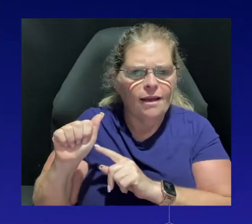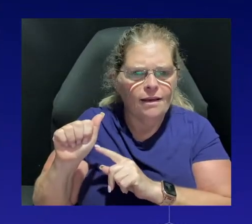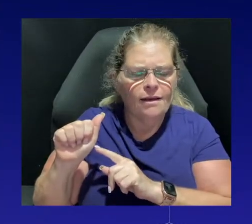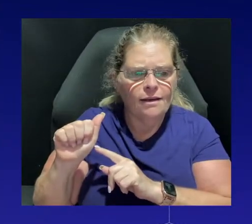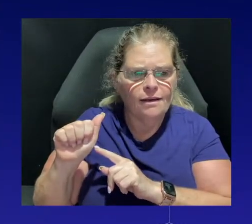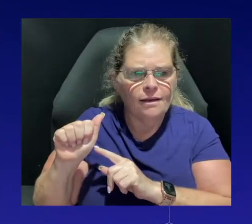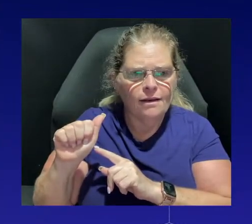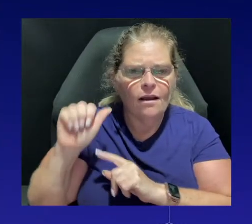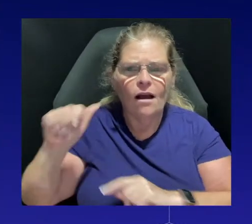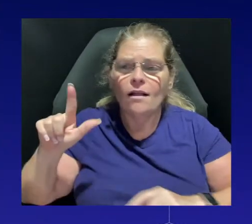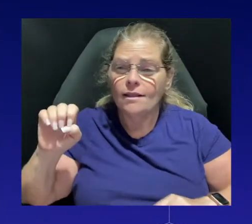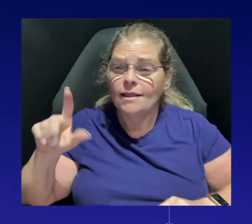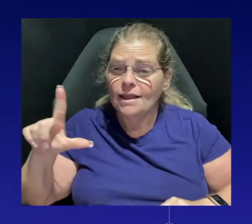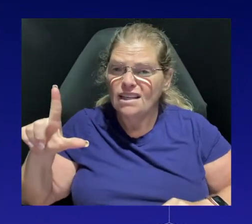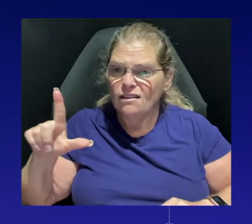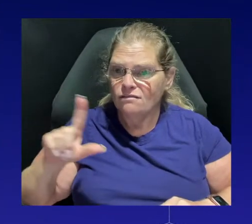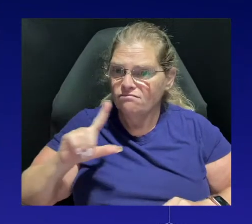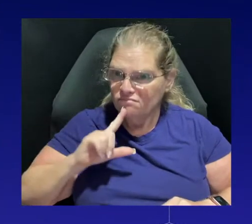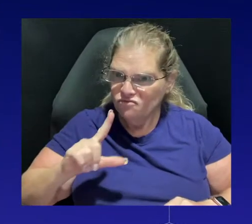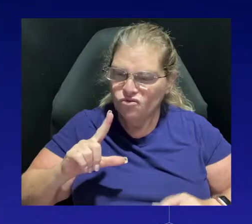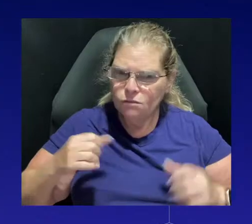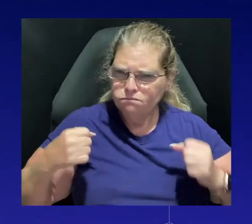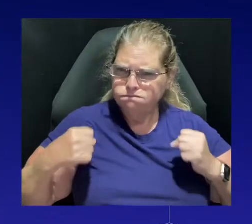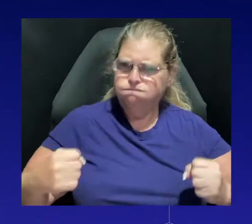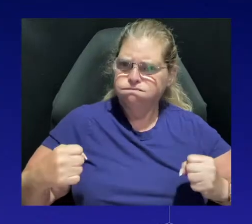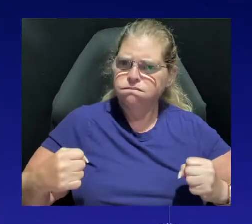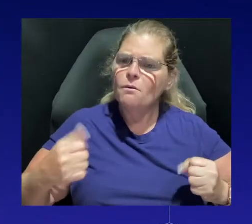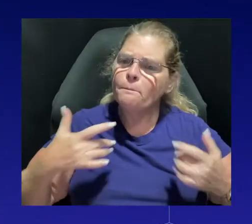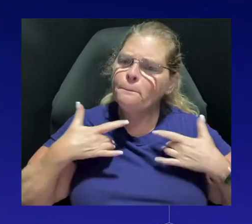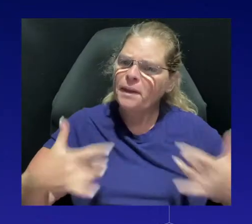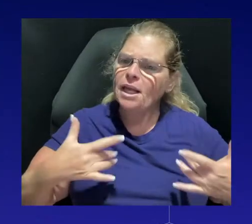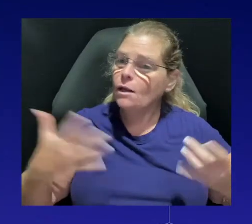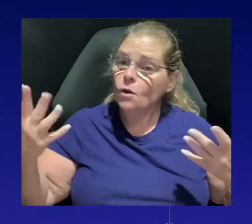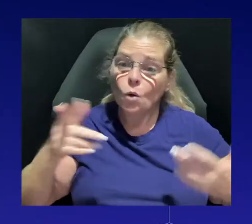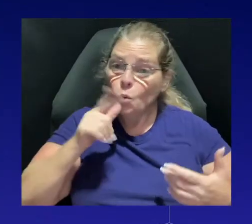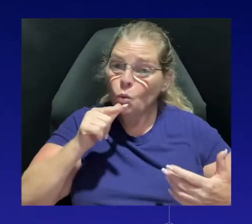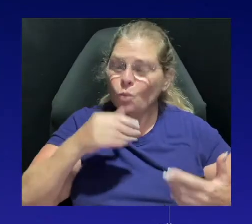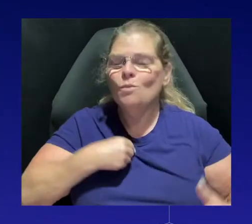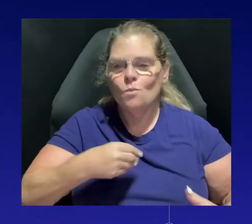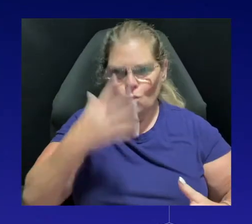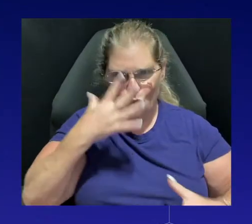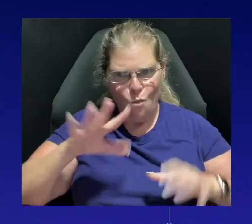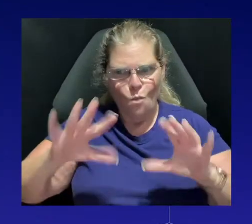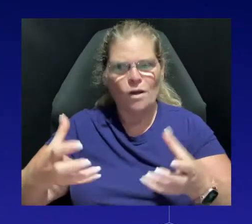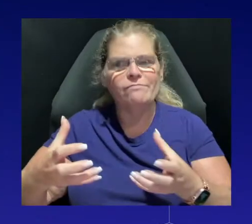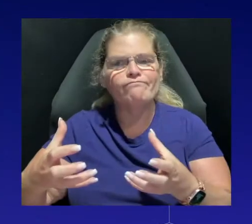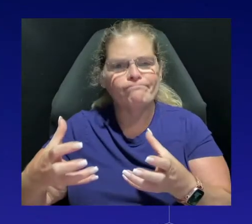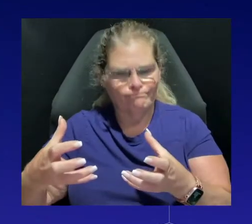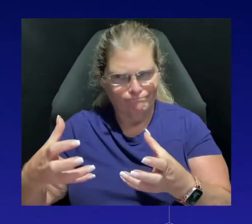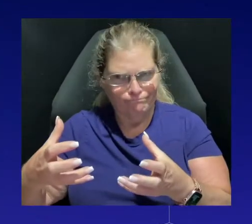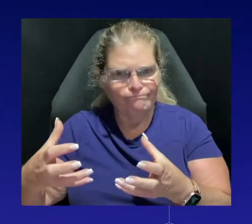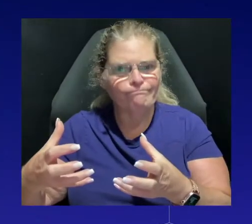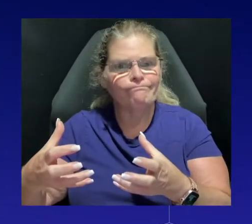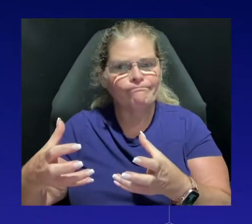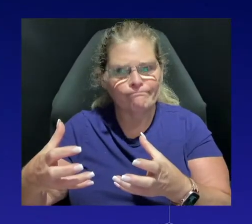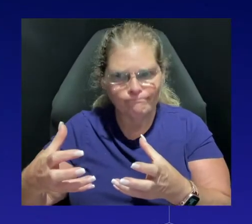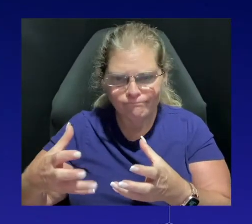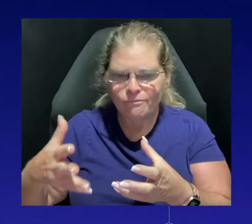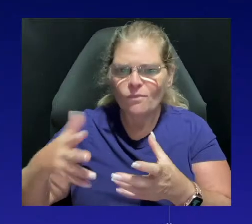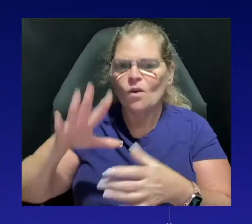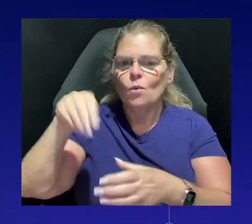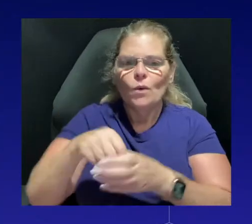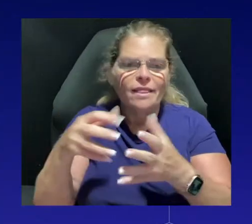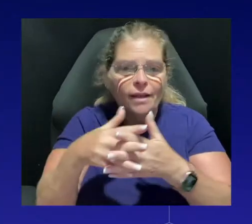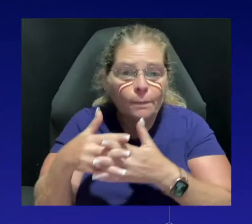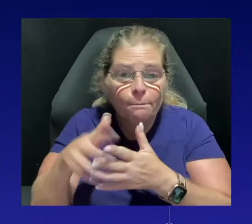allele that is actually very prominent in mostly white populations in the Americas and Europe. but doesn't